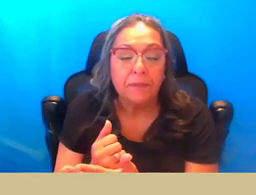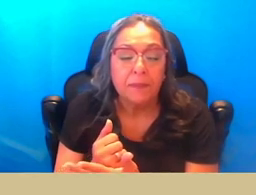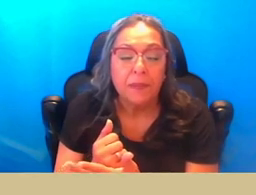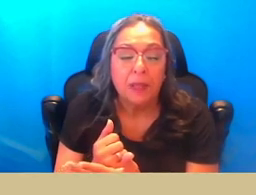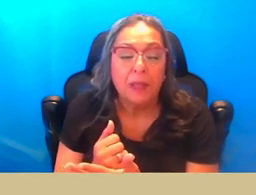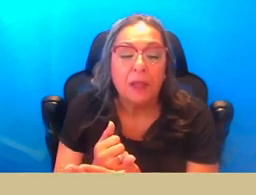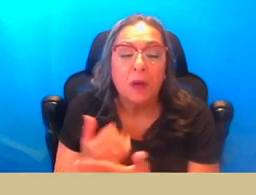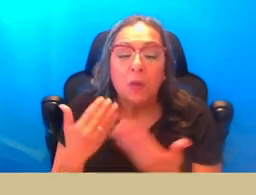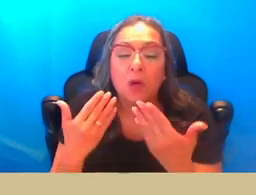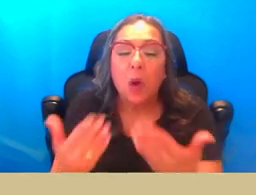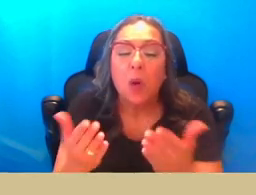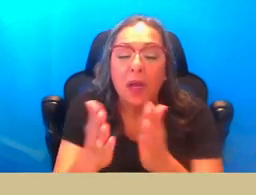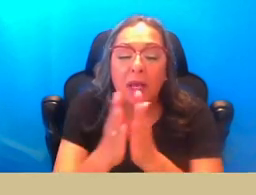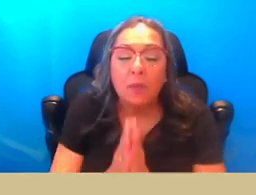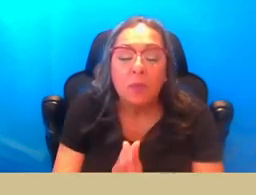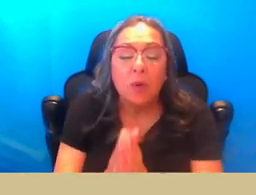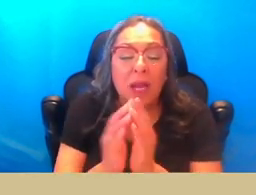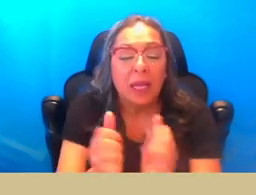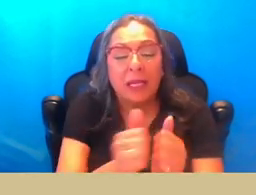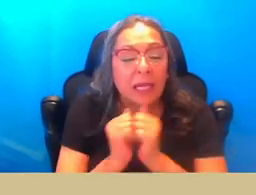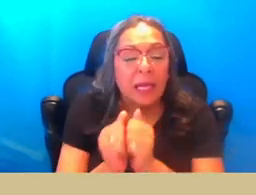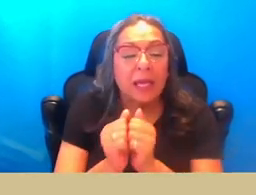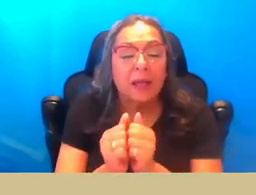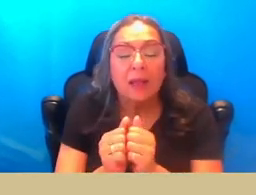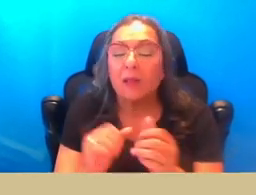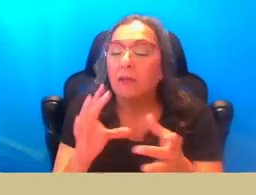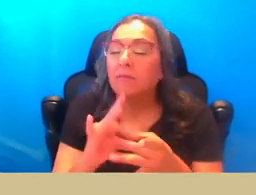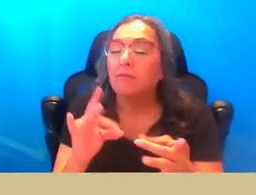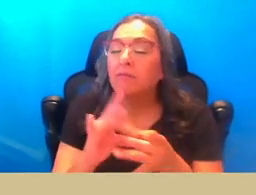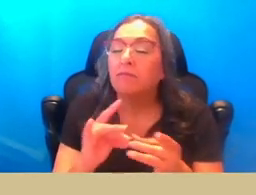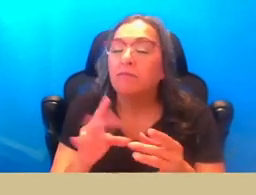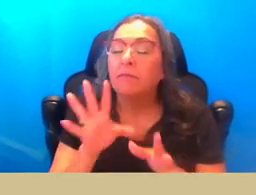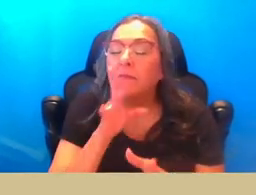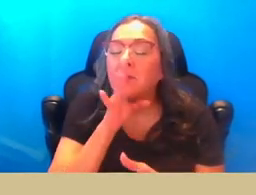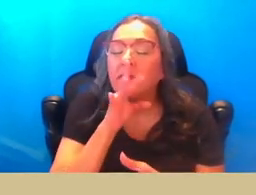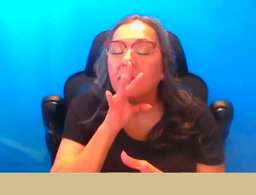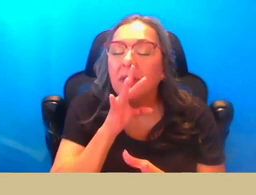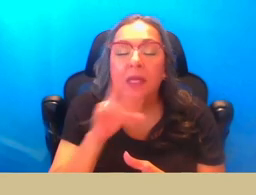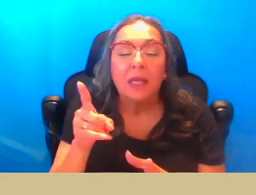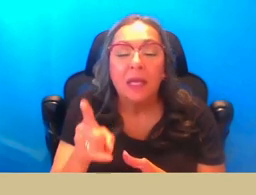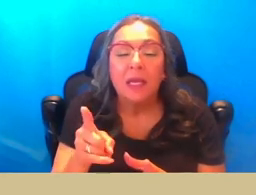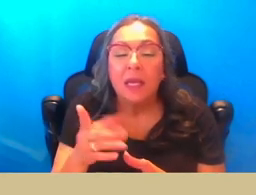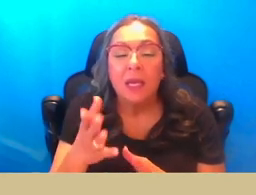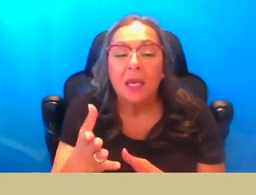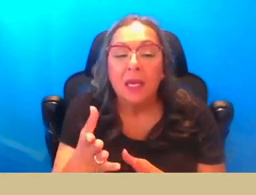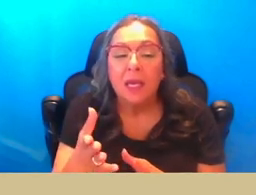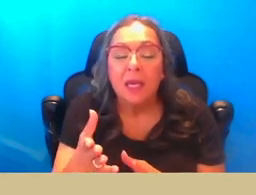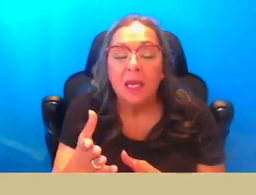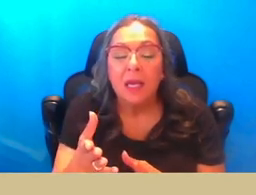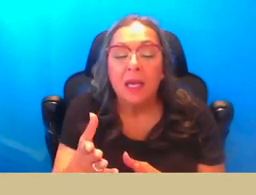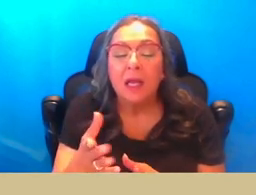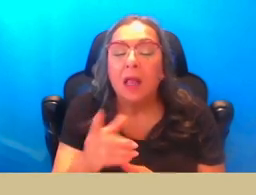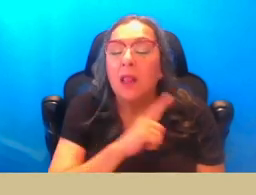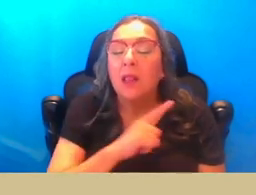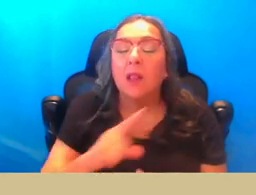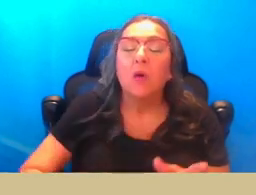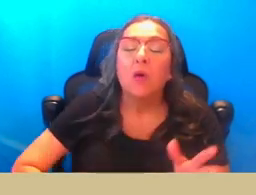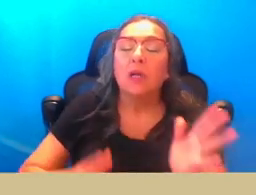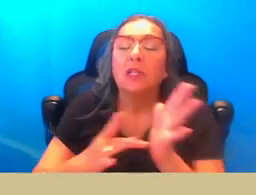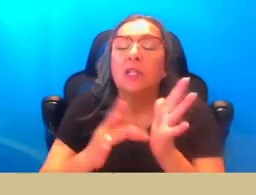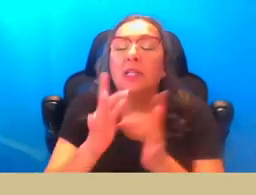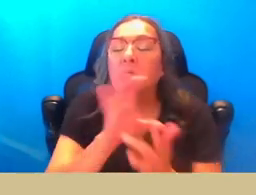We're going to pray these phrases together. Everybody say them out loud. Nobody's going to stand out. Dear Lord Jesus Christ,